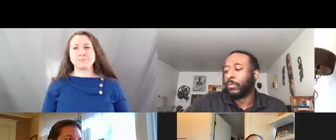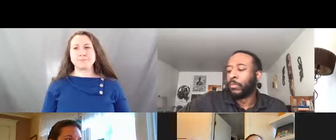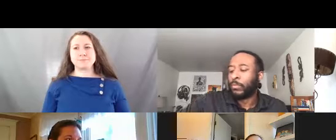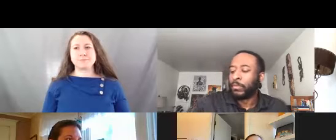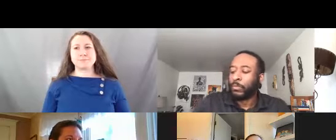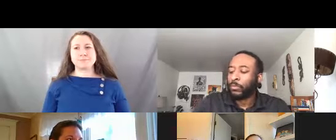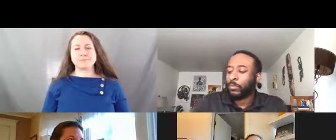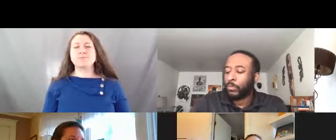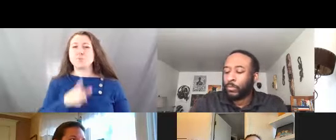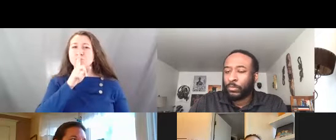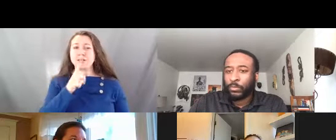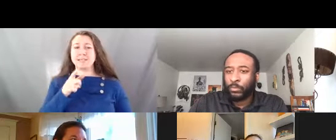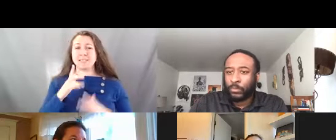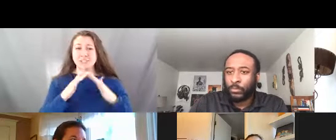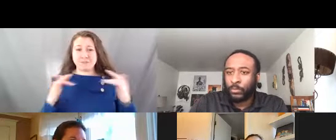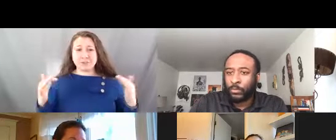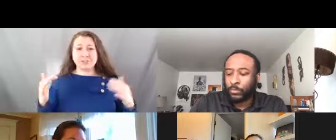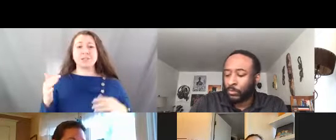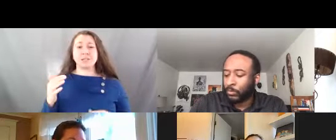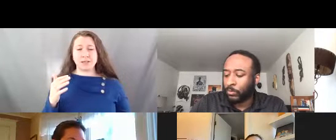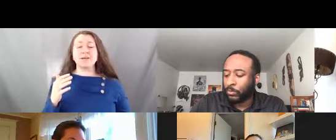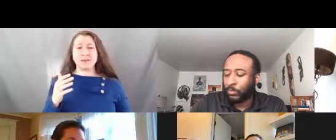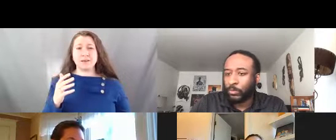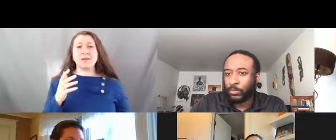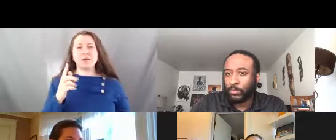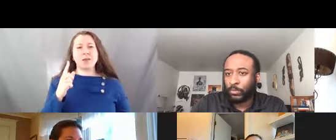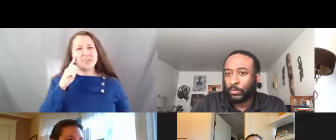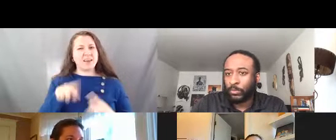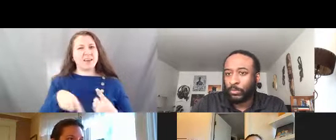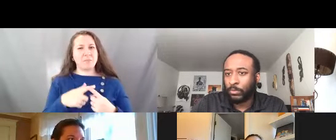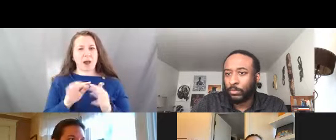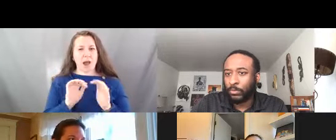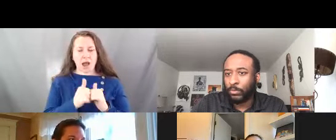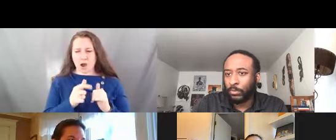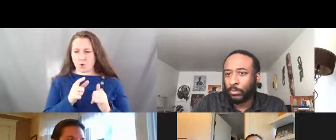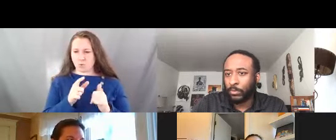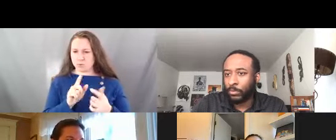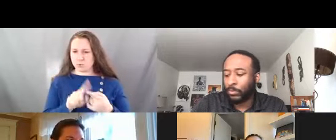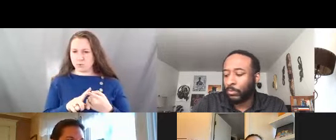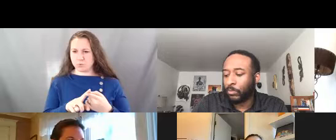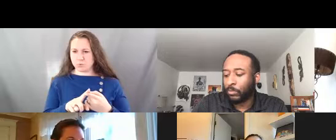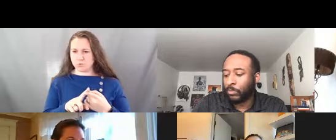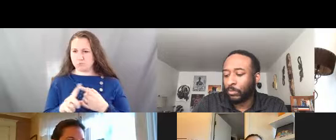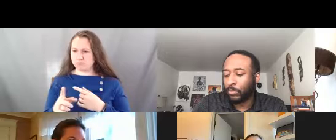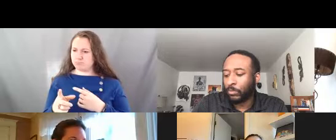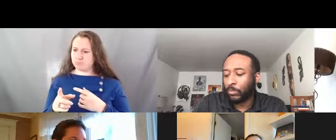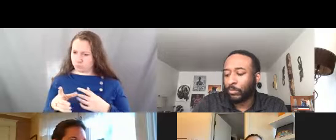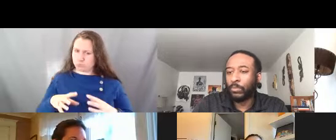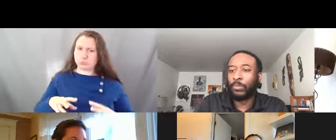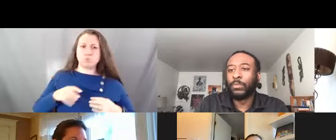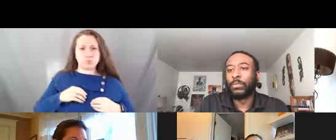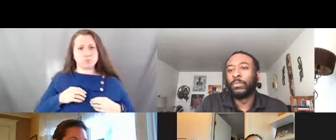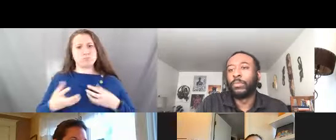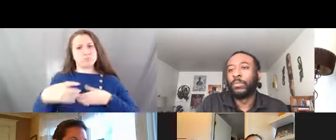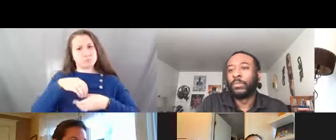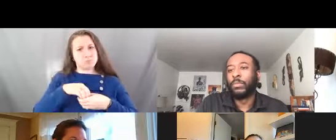being able to witness or embrace, like when it comes in terms of culture, like embracing and meeting new cultures